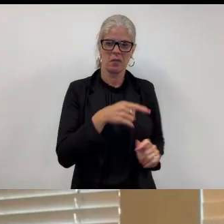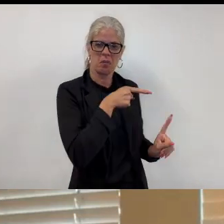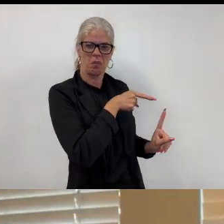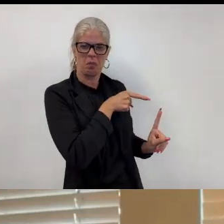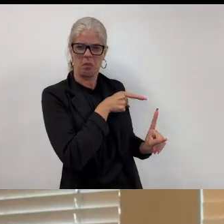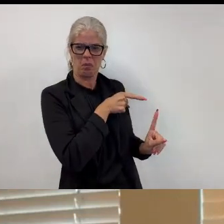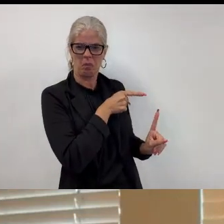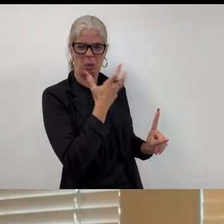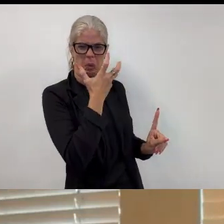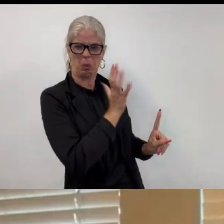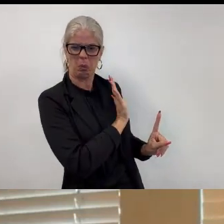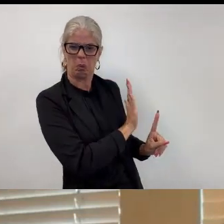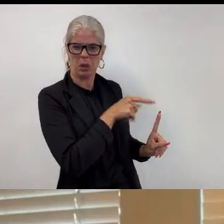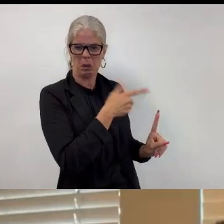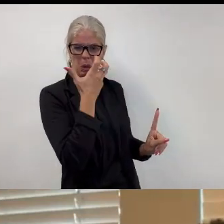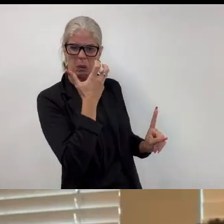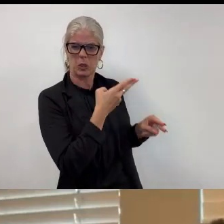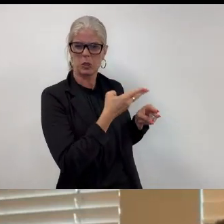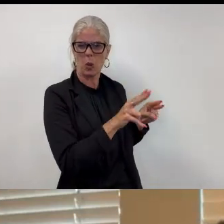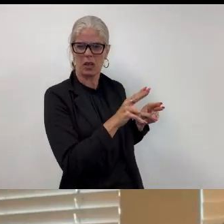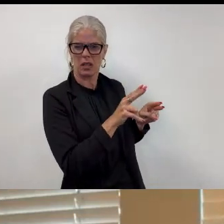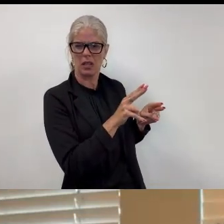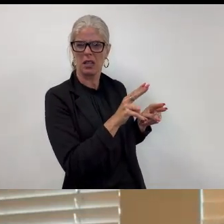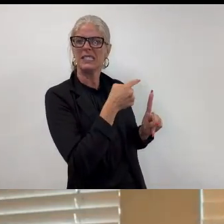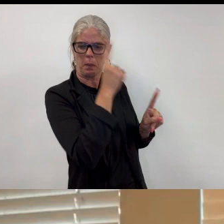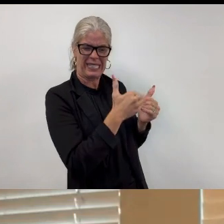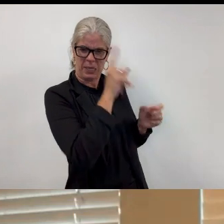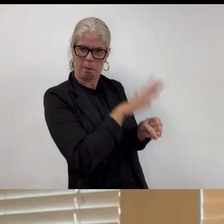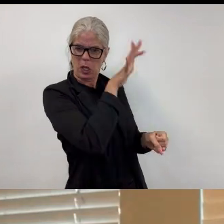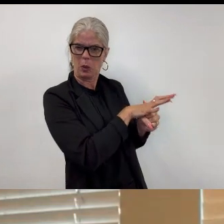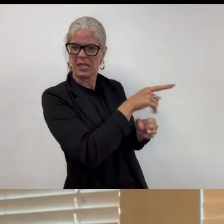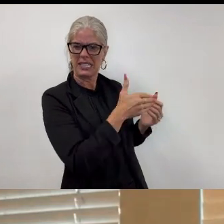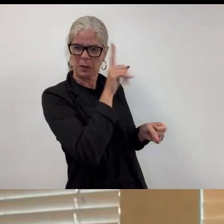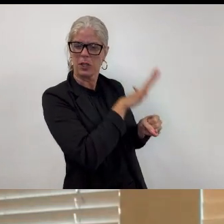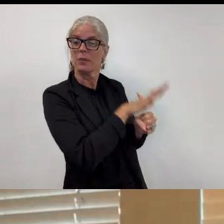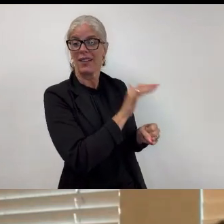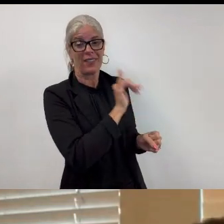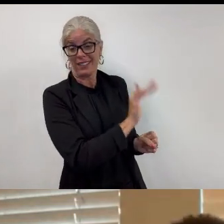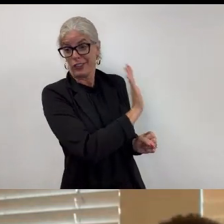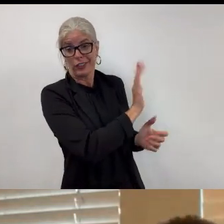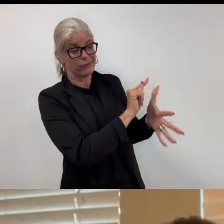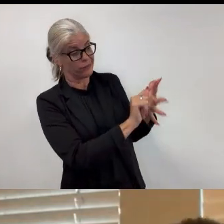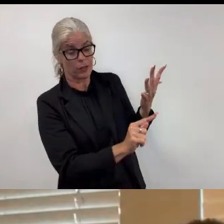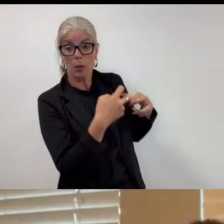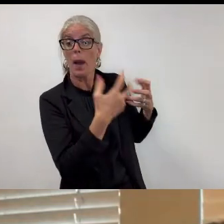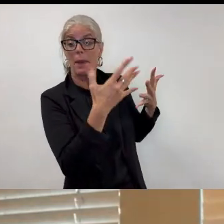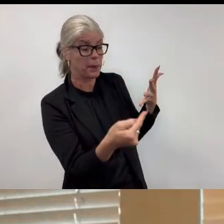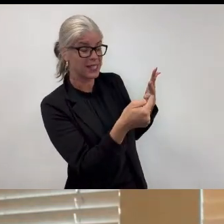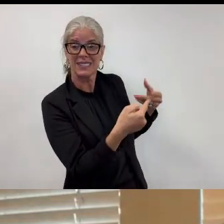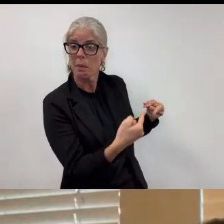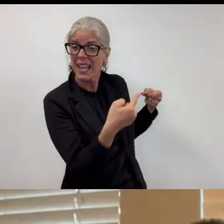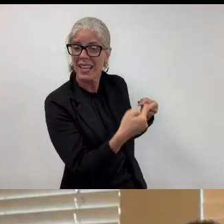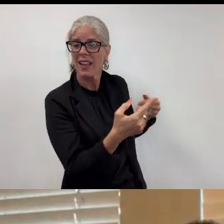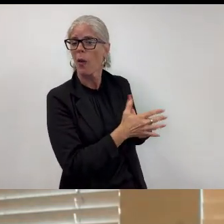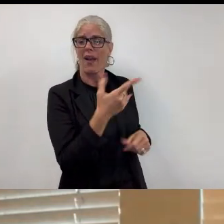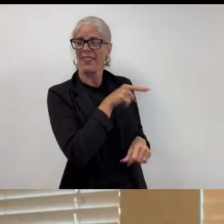being, a little curt or a little short with me in this moment, it might be related to something else that's going on in their life. They might be in a lot of pain right